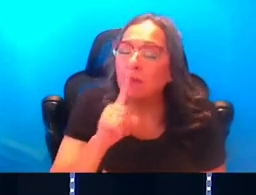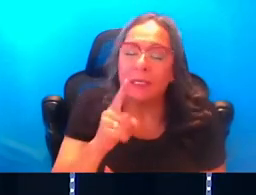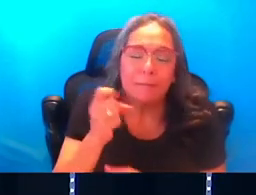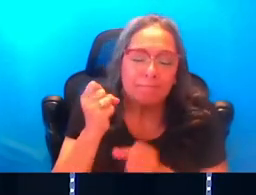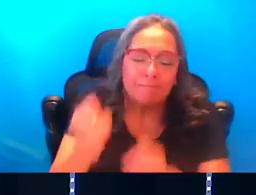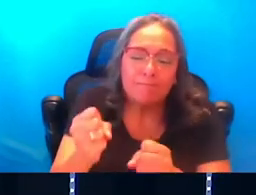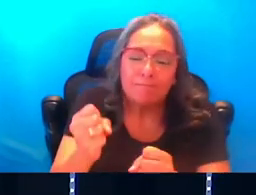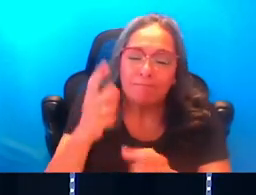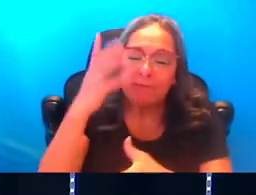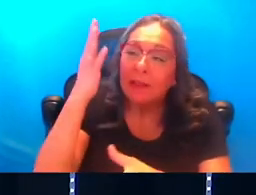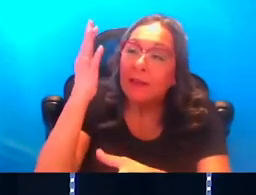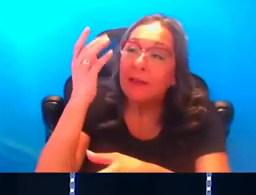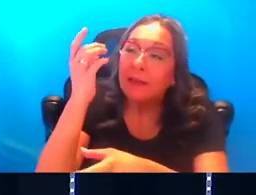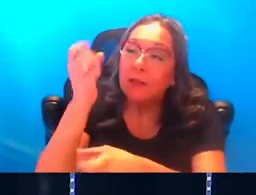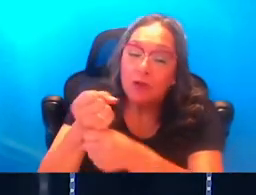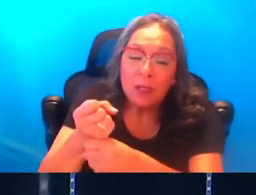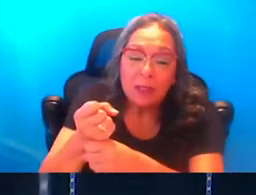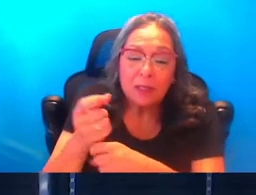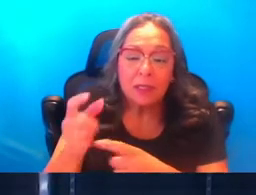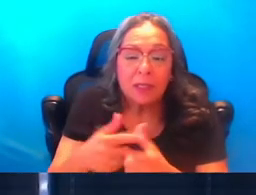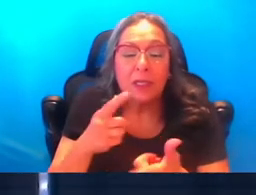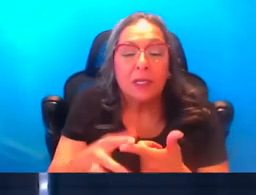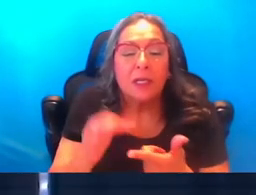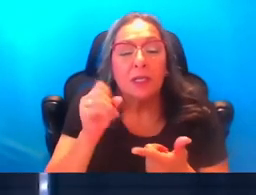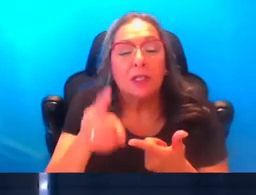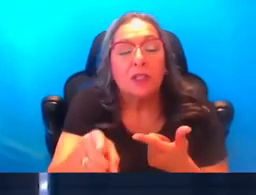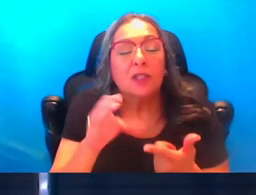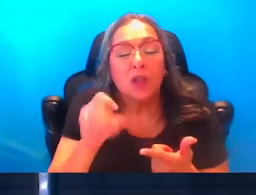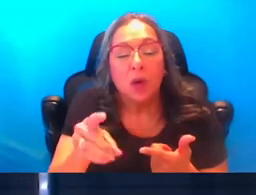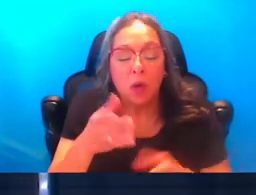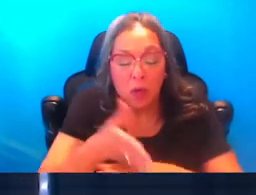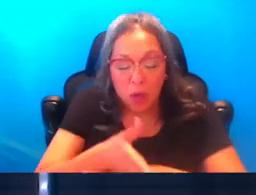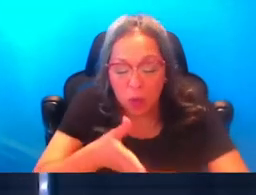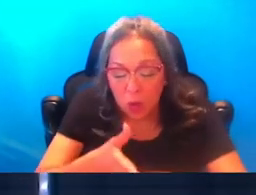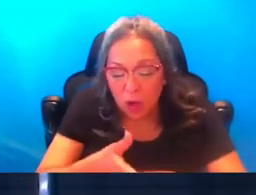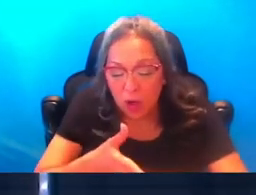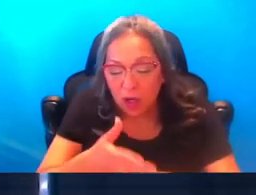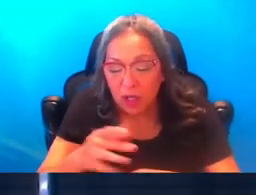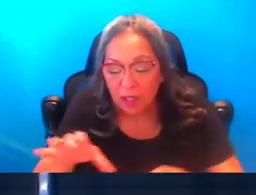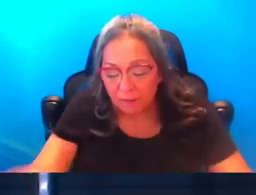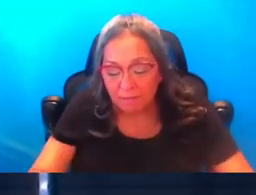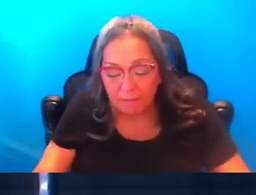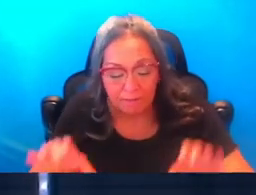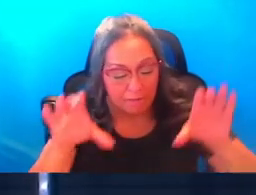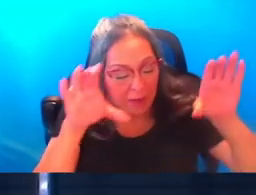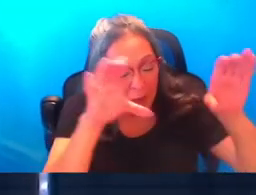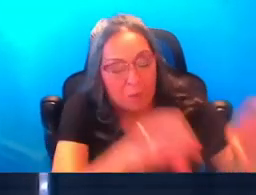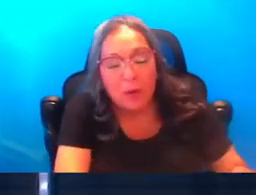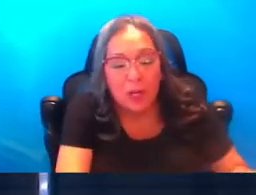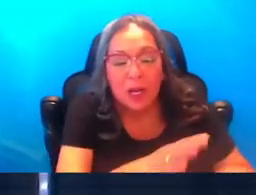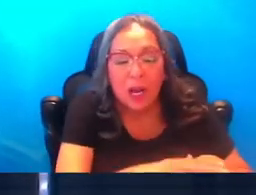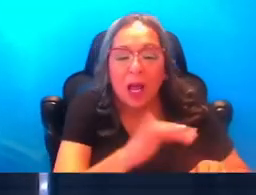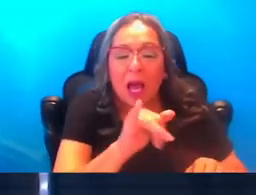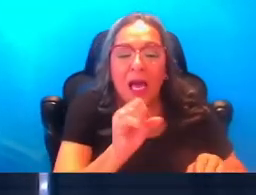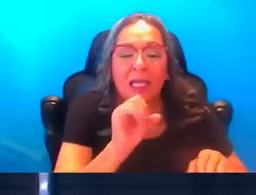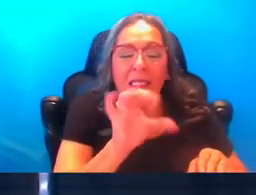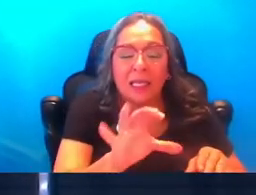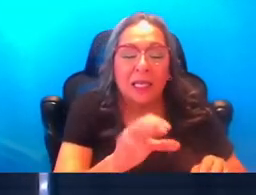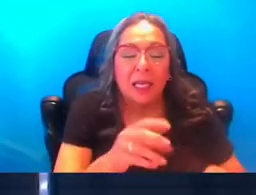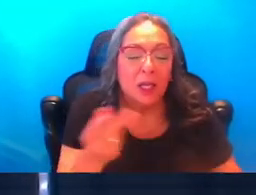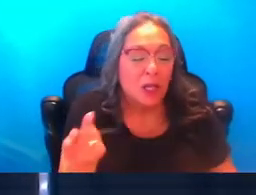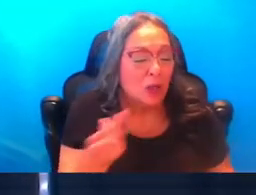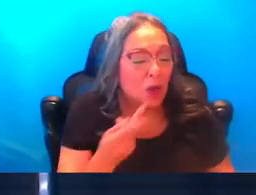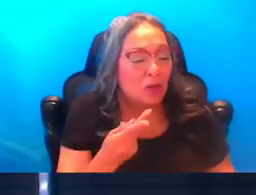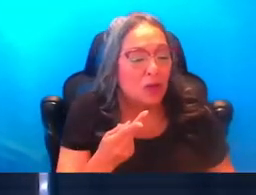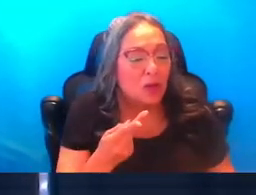I'm going to trust him. Verse 6, so Abraham placed the wood for the burnt offering on Isaac's shoulders. And while he carried the fire and the knife, as the two of them walked on